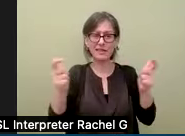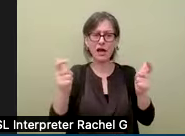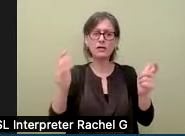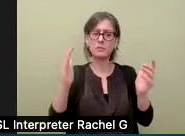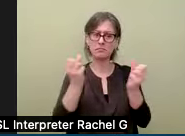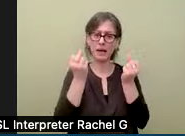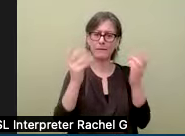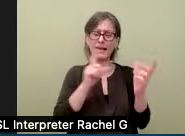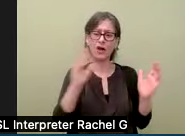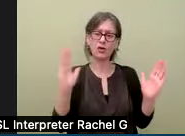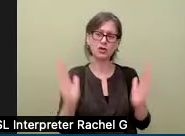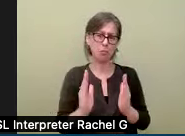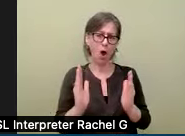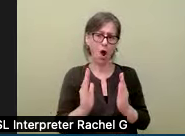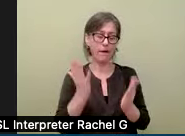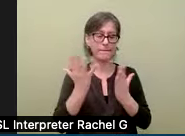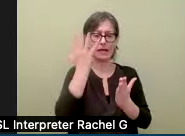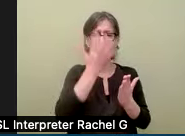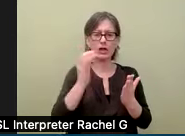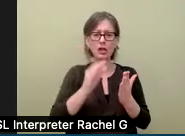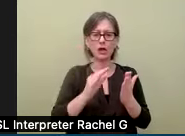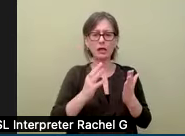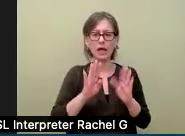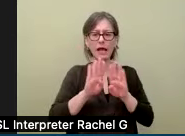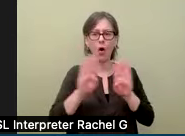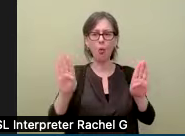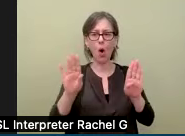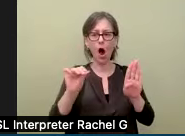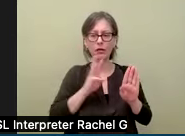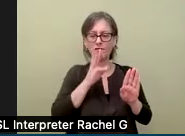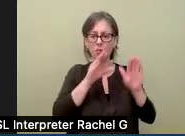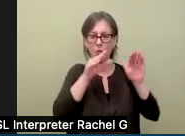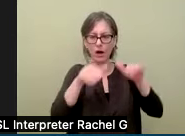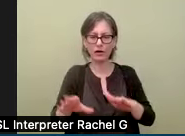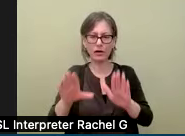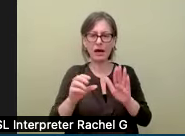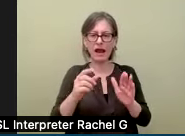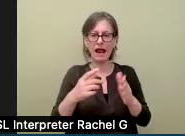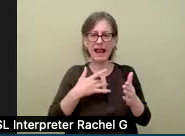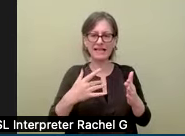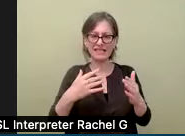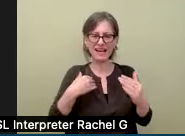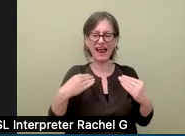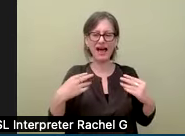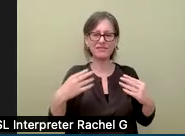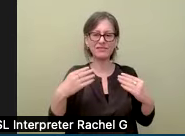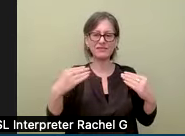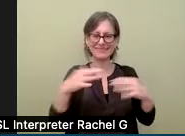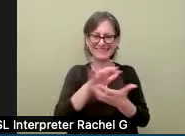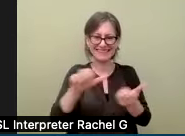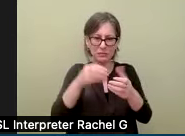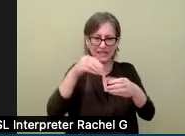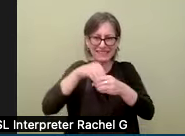small. Tsunamis may look like a sloping wall of water or a river in flood, and they're often choked with sediment and dangerous debris.